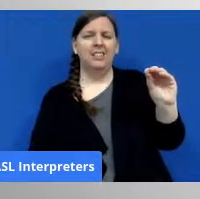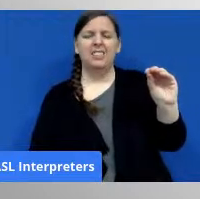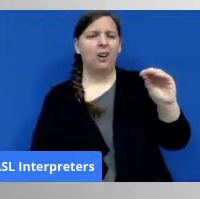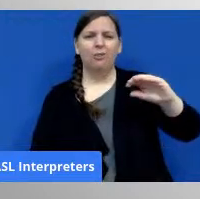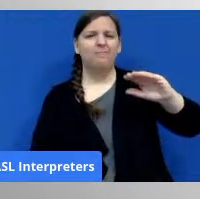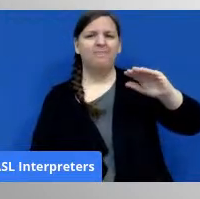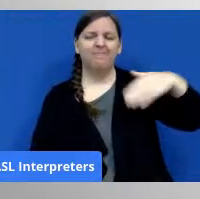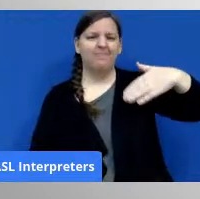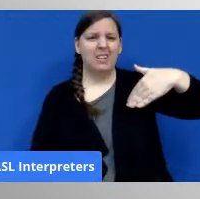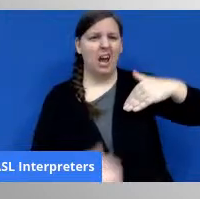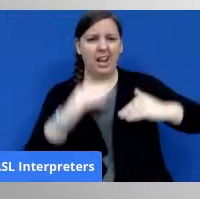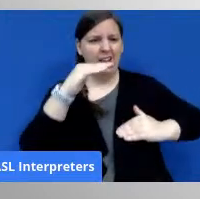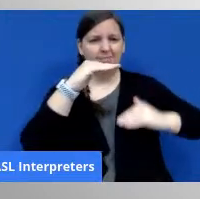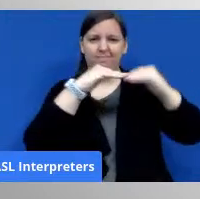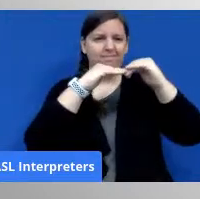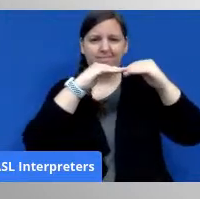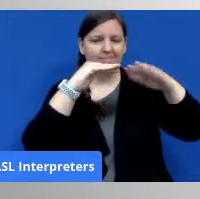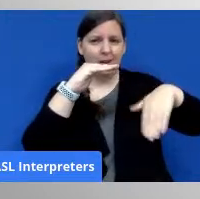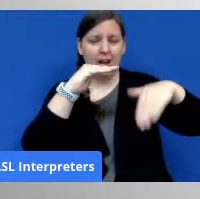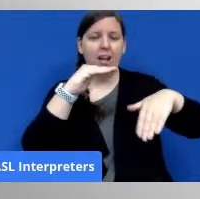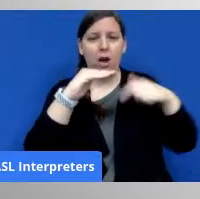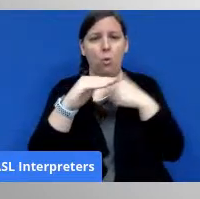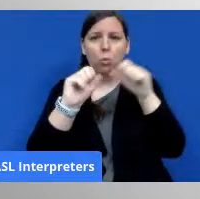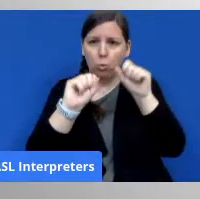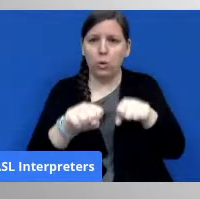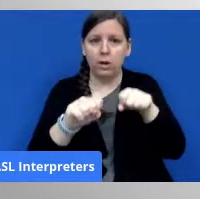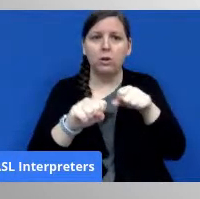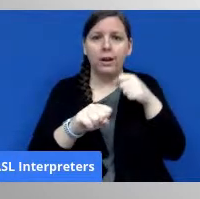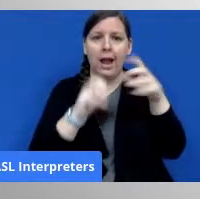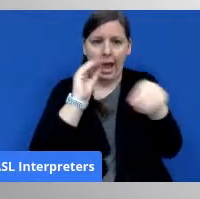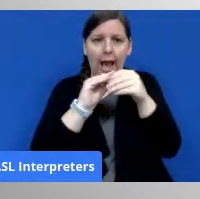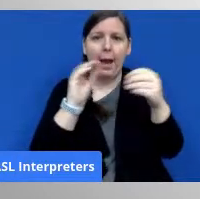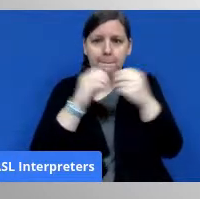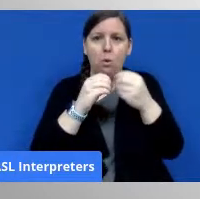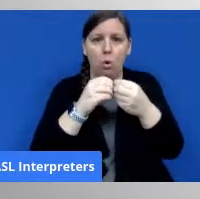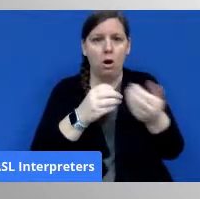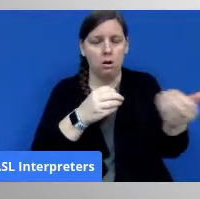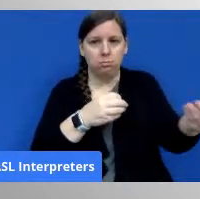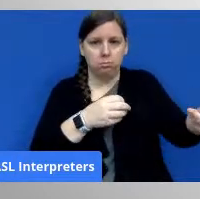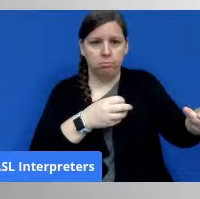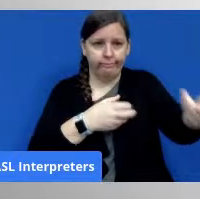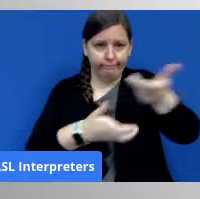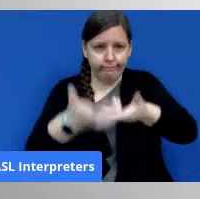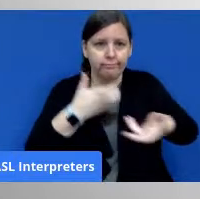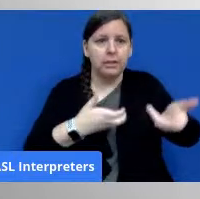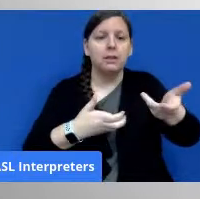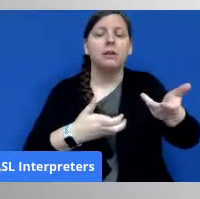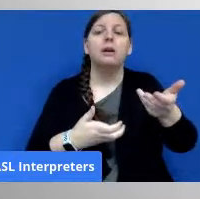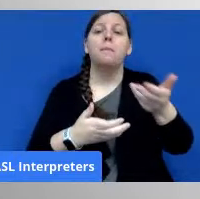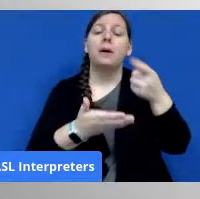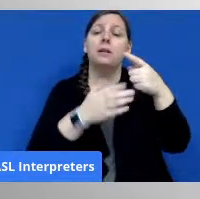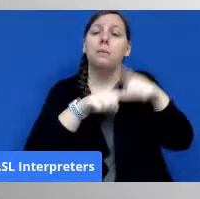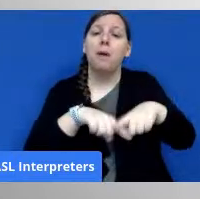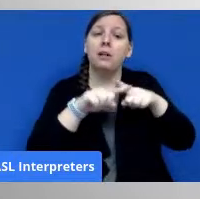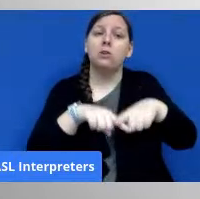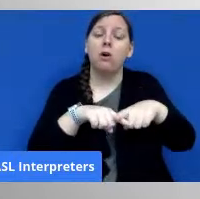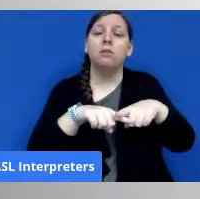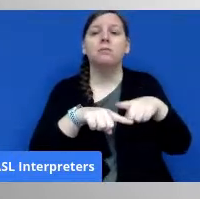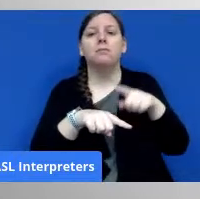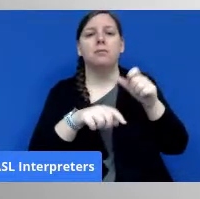quite, I think we feel like we could accommodate more at this point, but I really think it just depends on, you know, we have to make sure it's